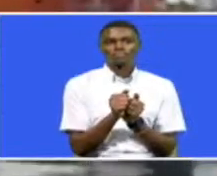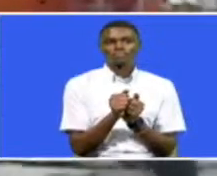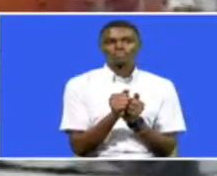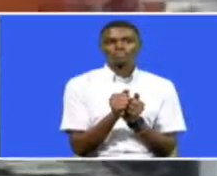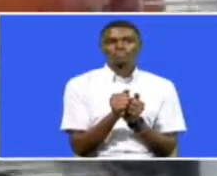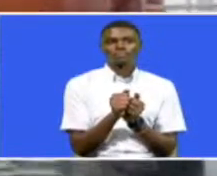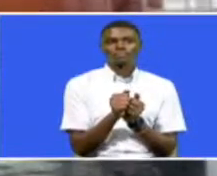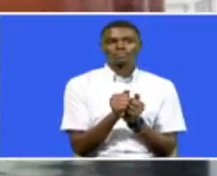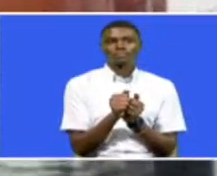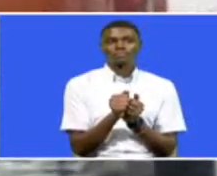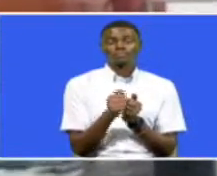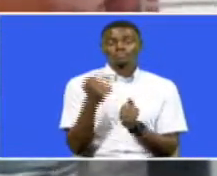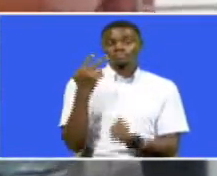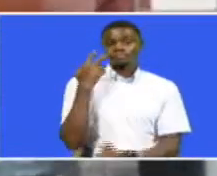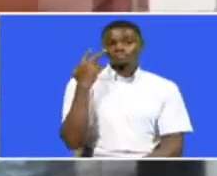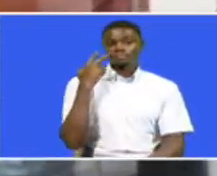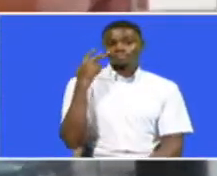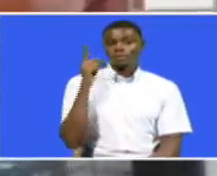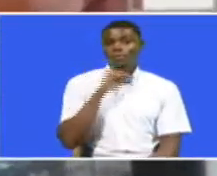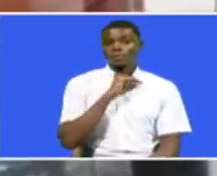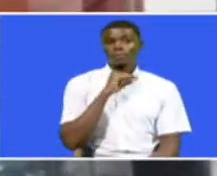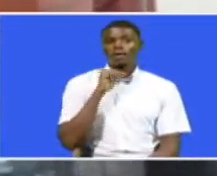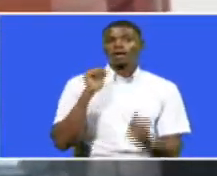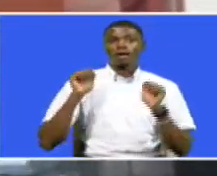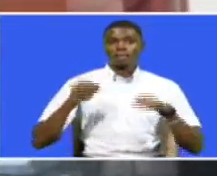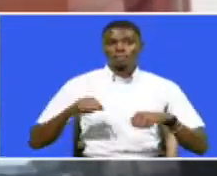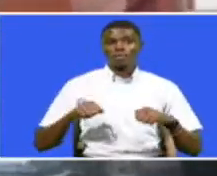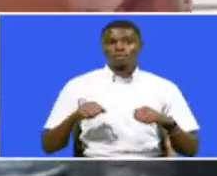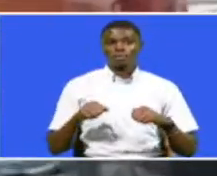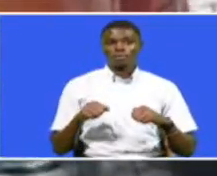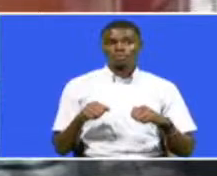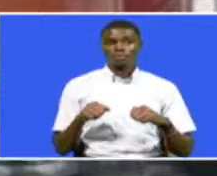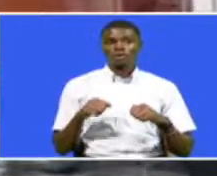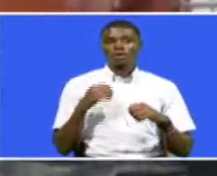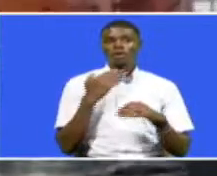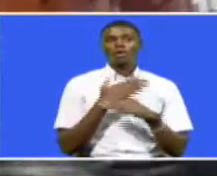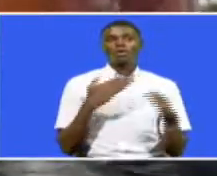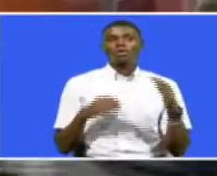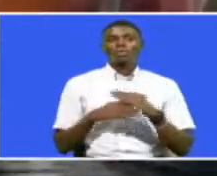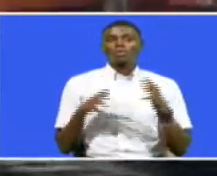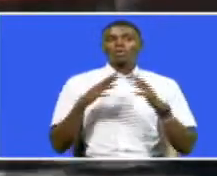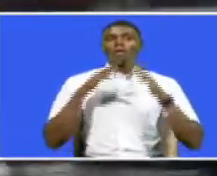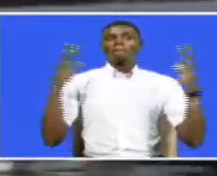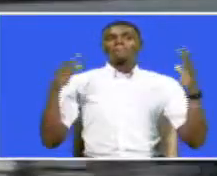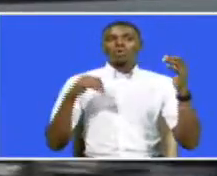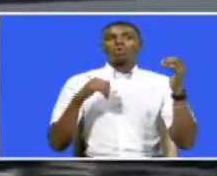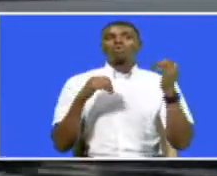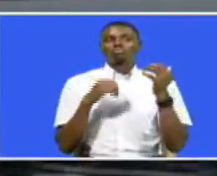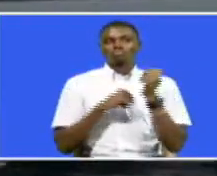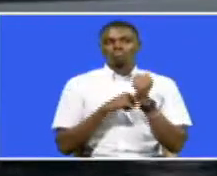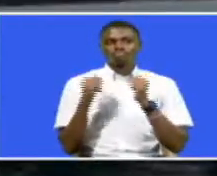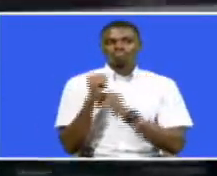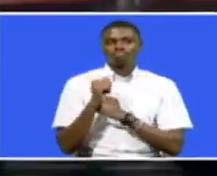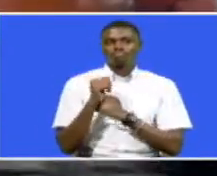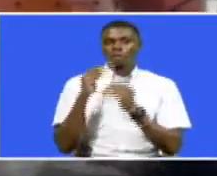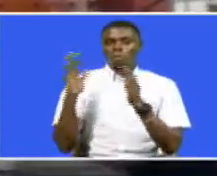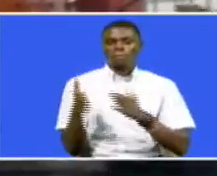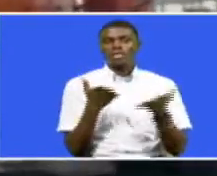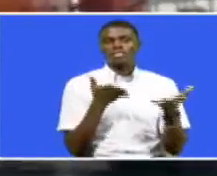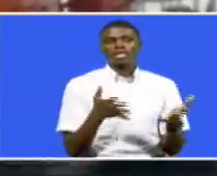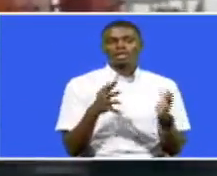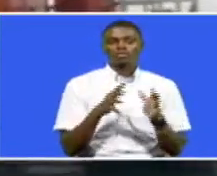as we've seen, we've been able to build more vessels. So of course our plans are there